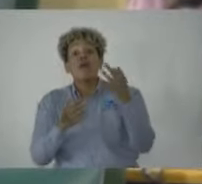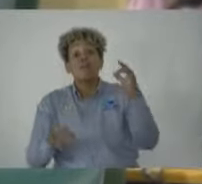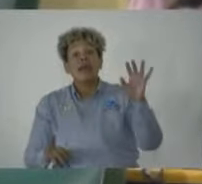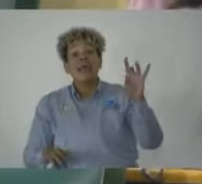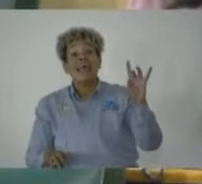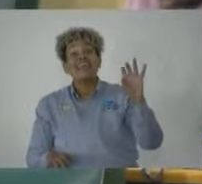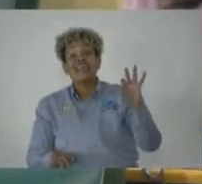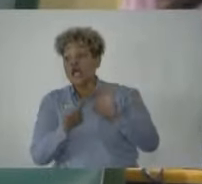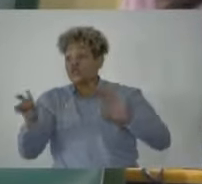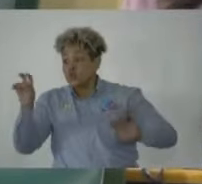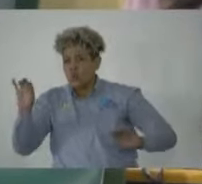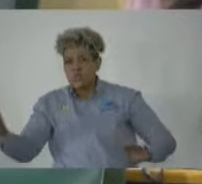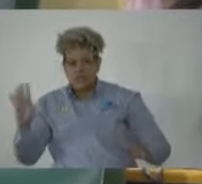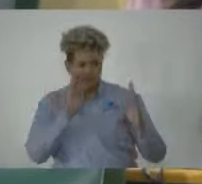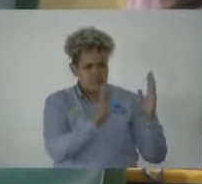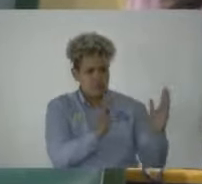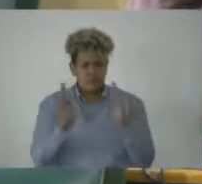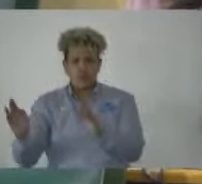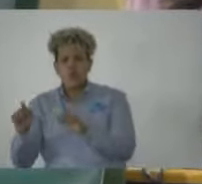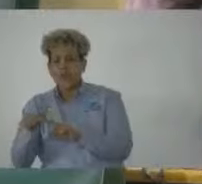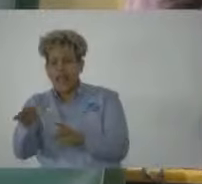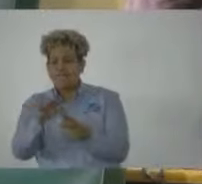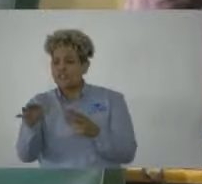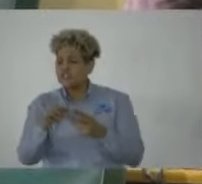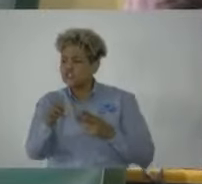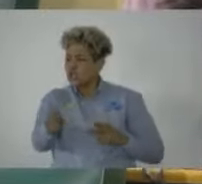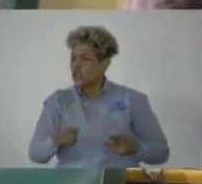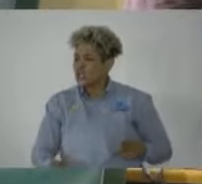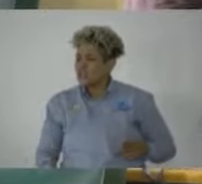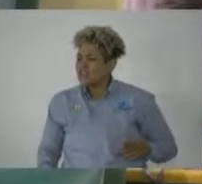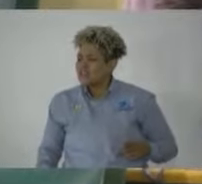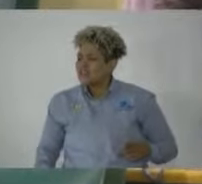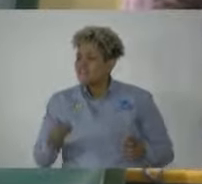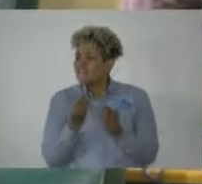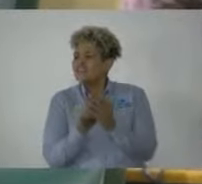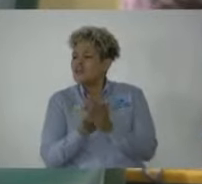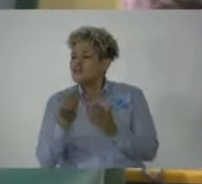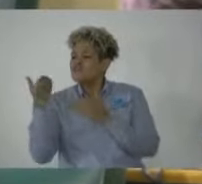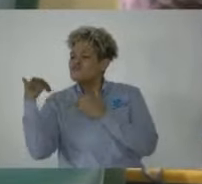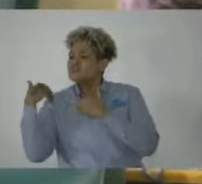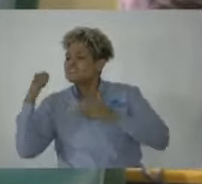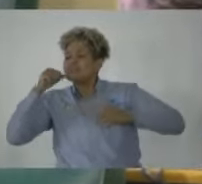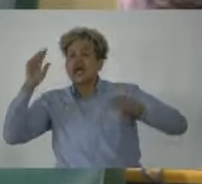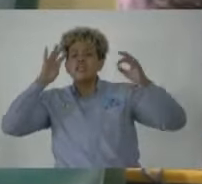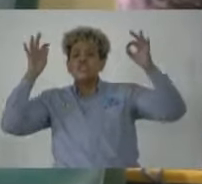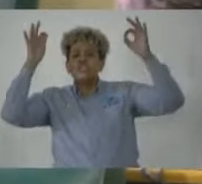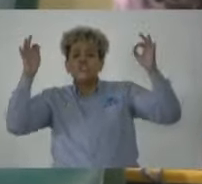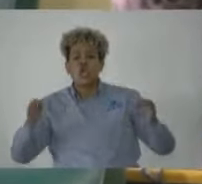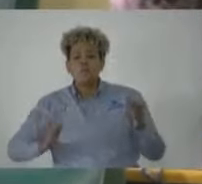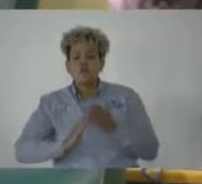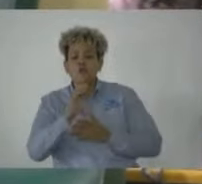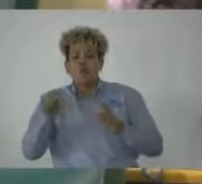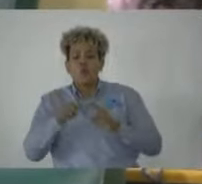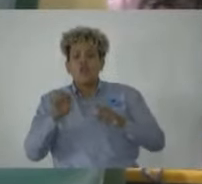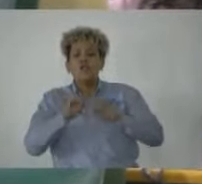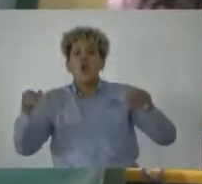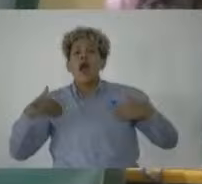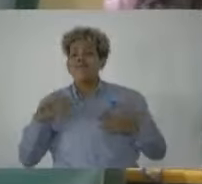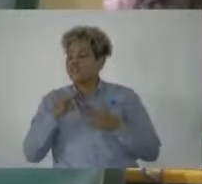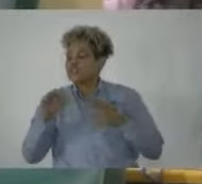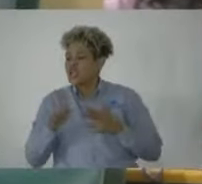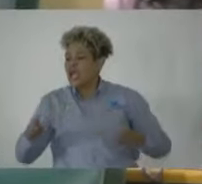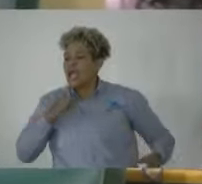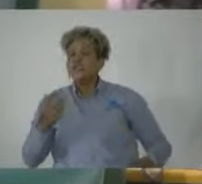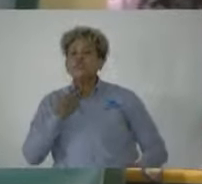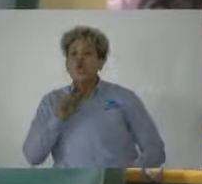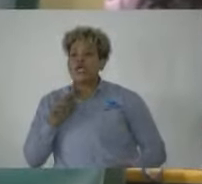to 2007, when they had choice. Fiscal responsibility is not determined by when you have no choice and your hands